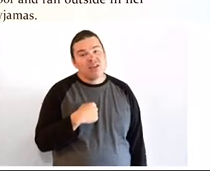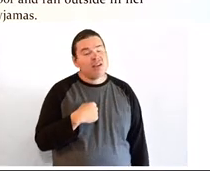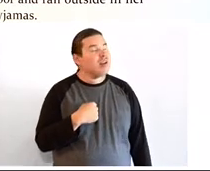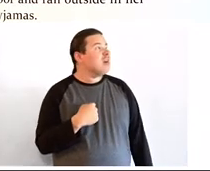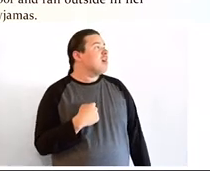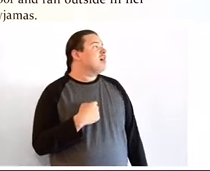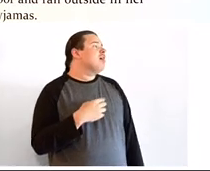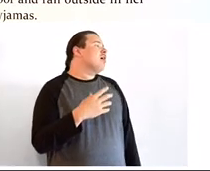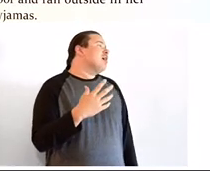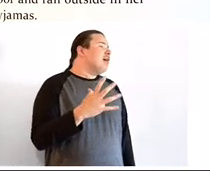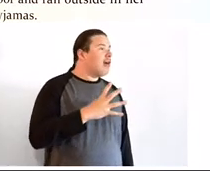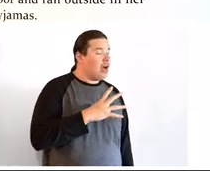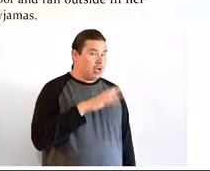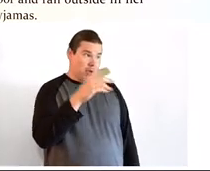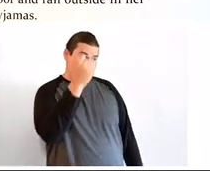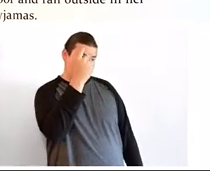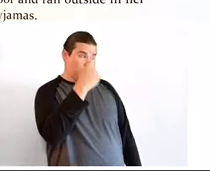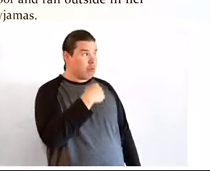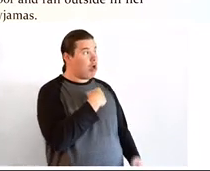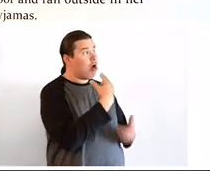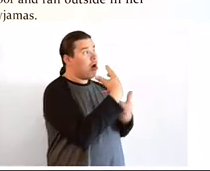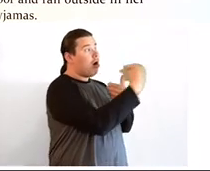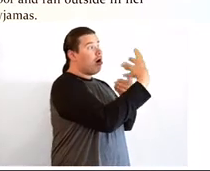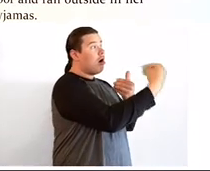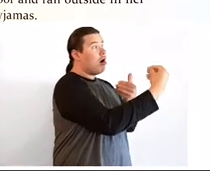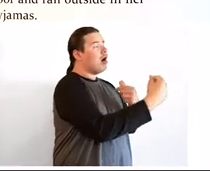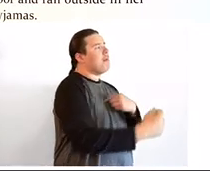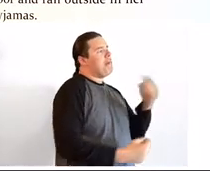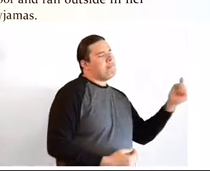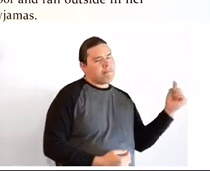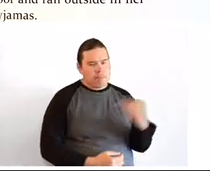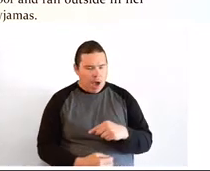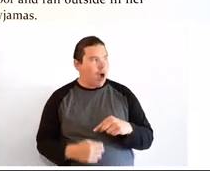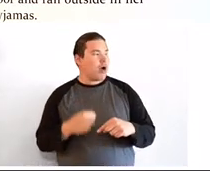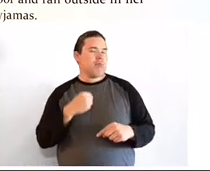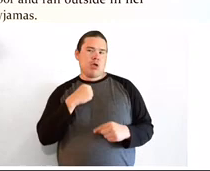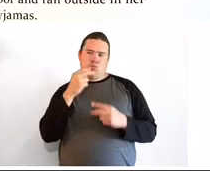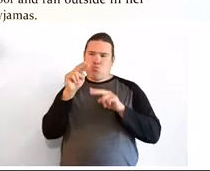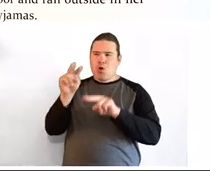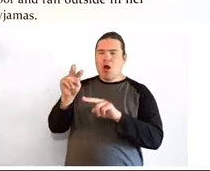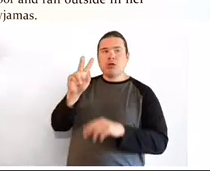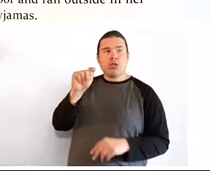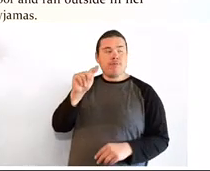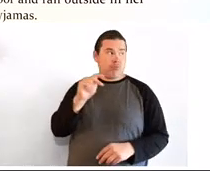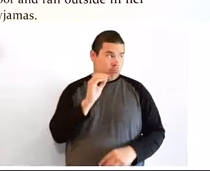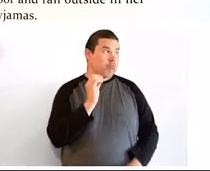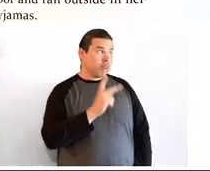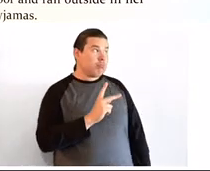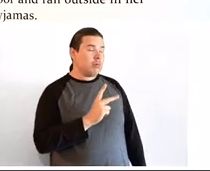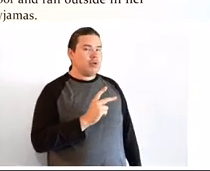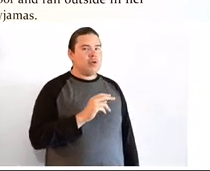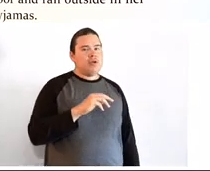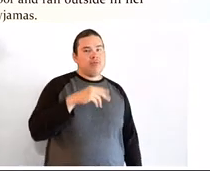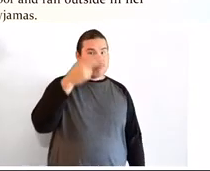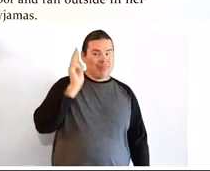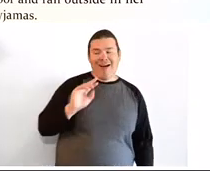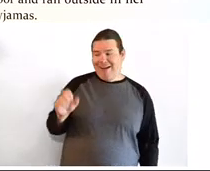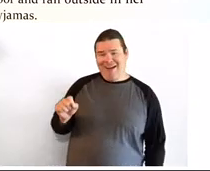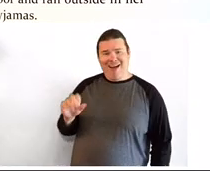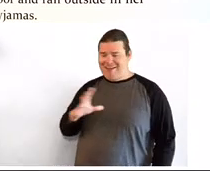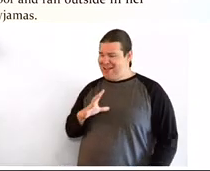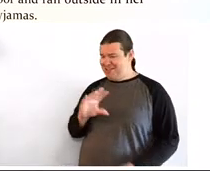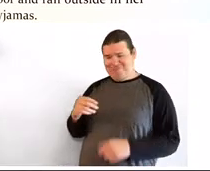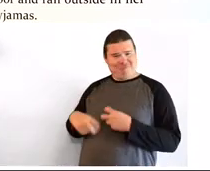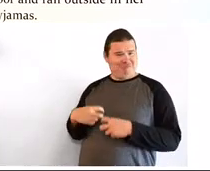"Well," said Megan, "I guess I can, but when I get to come back, I get to watch my TV